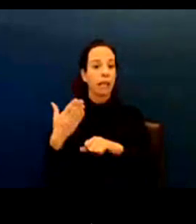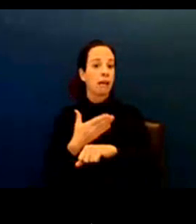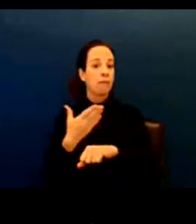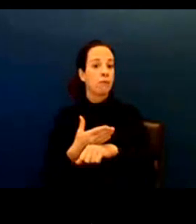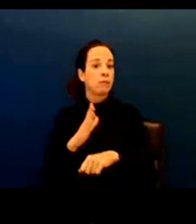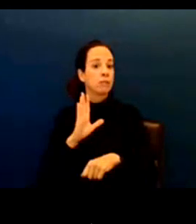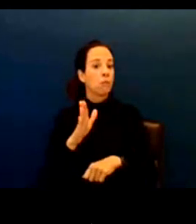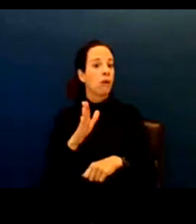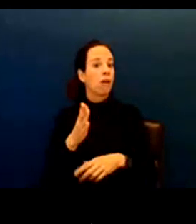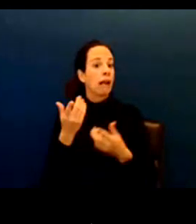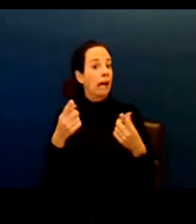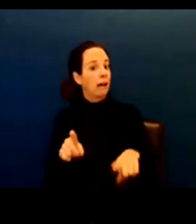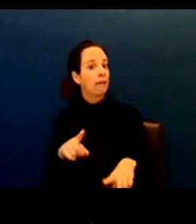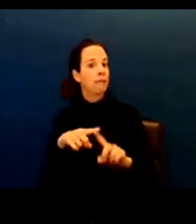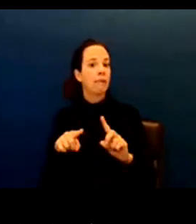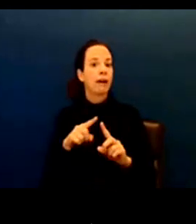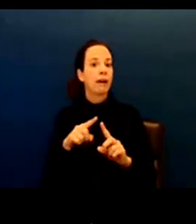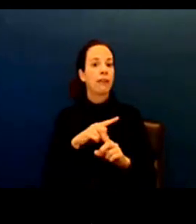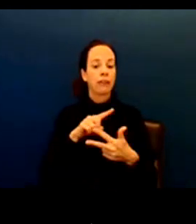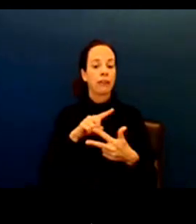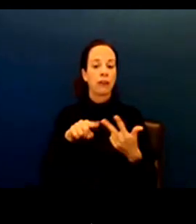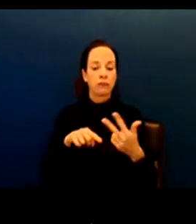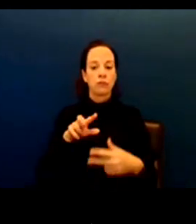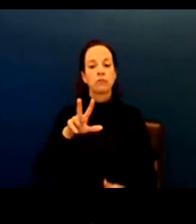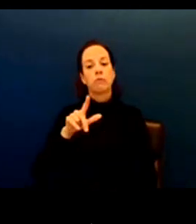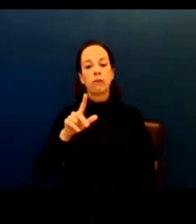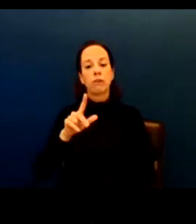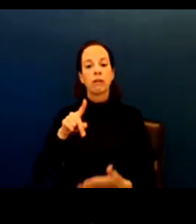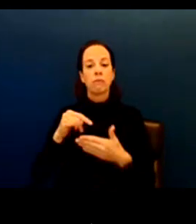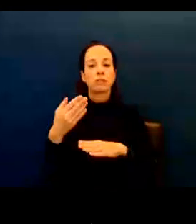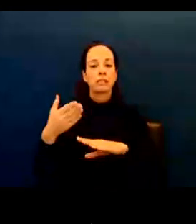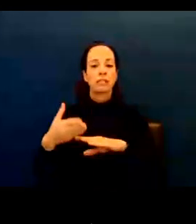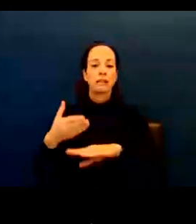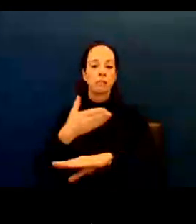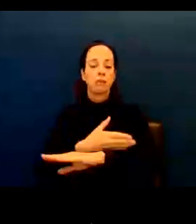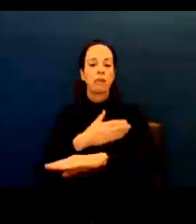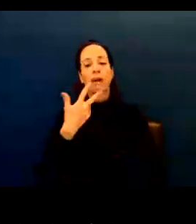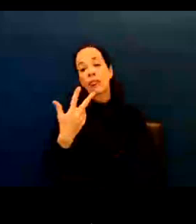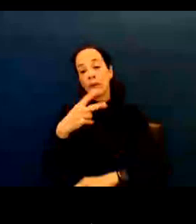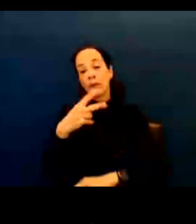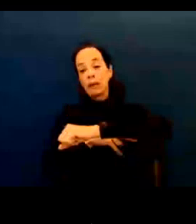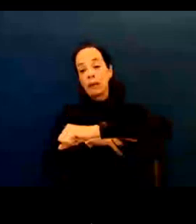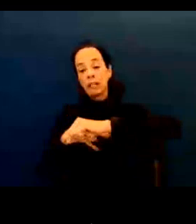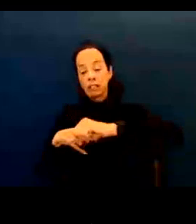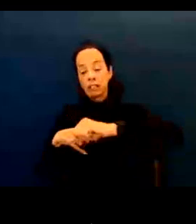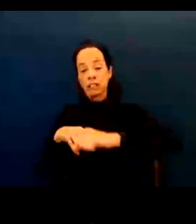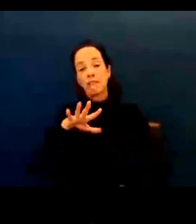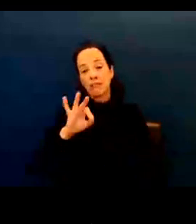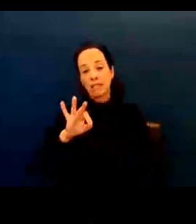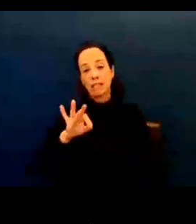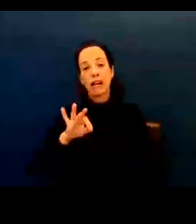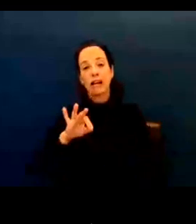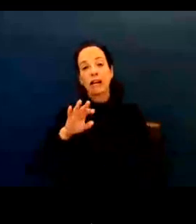make. These 23 projects will improve 3 bridges, 59 lane miles of